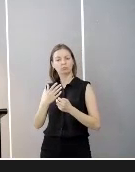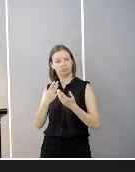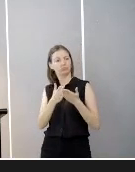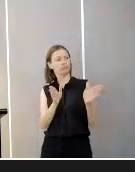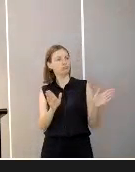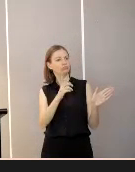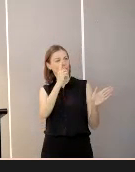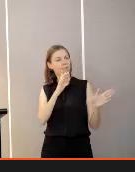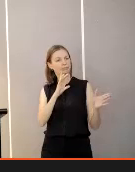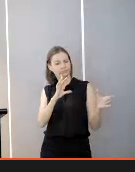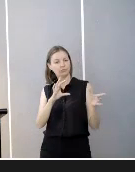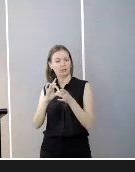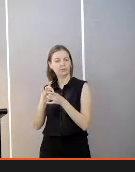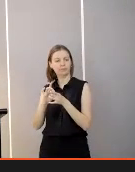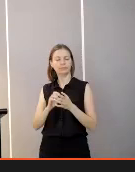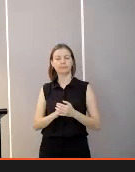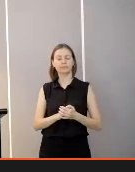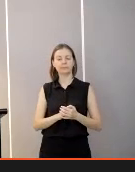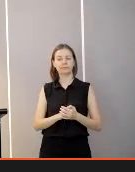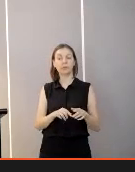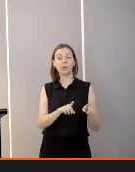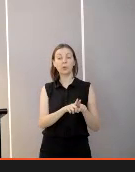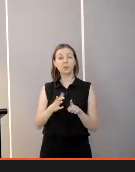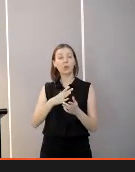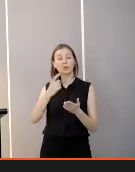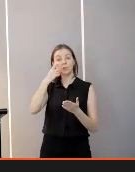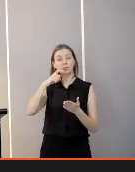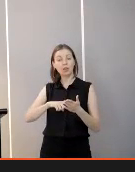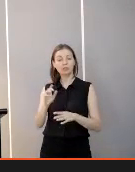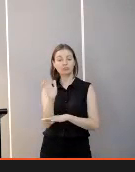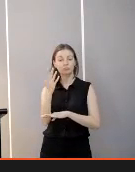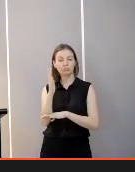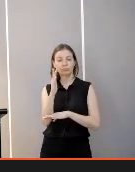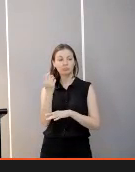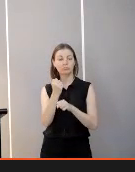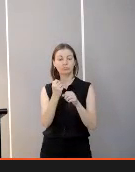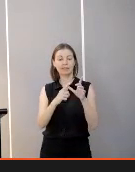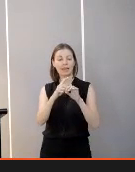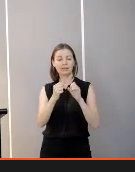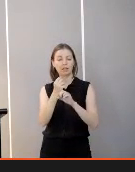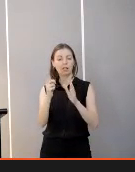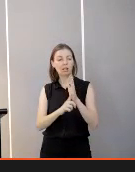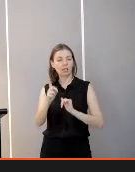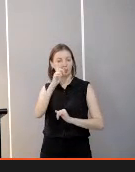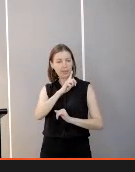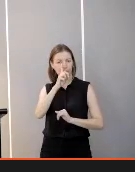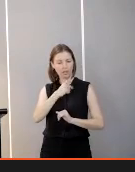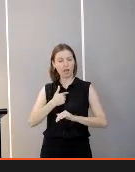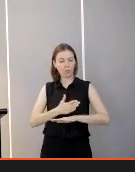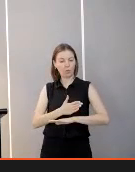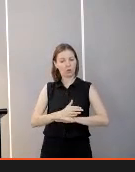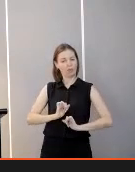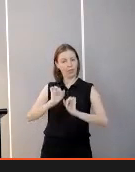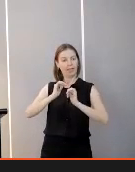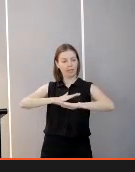Next slide, please. And I'd like to also acknowledge the Gadigal people. I work on Gadigal land, and I want to